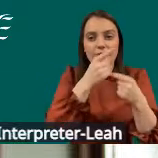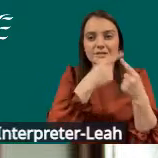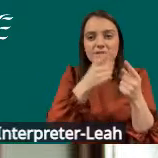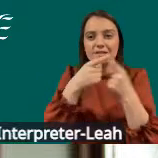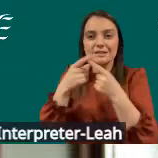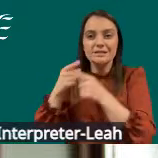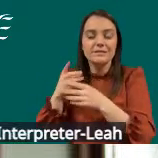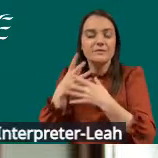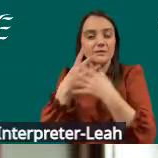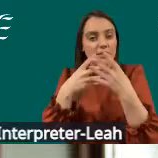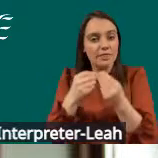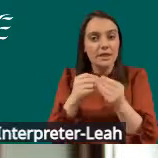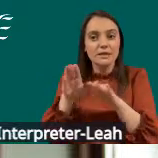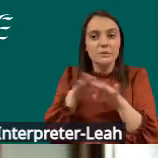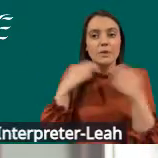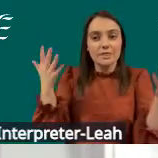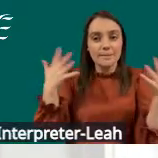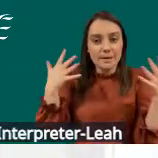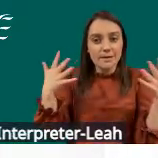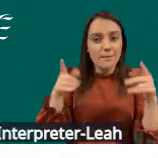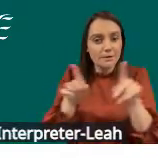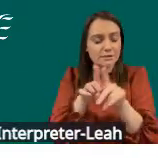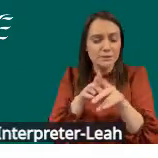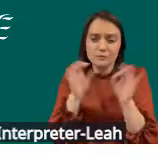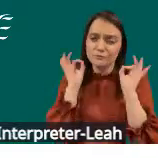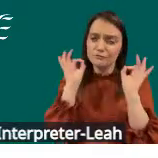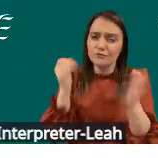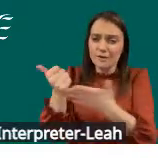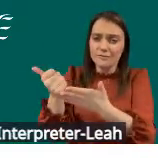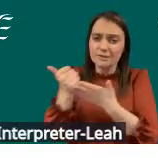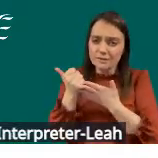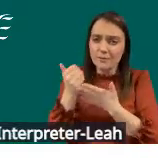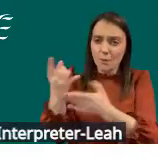with menopause as well, I suppose, so it was actually great to get that help.